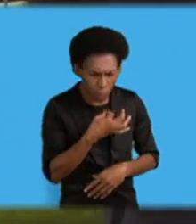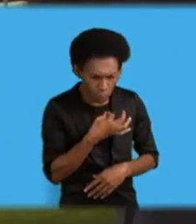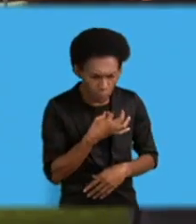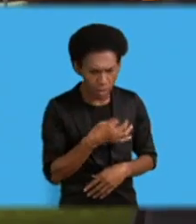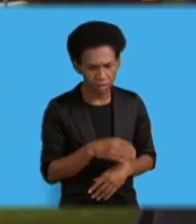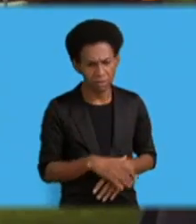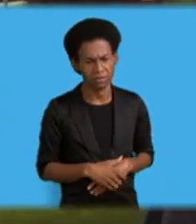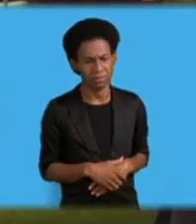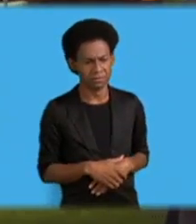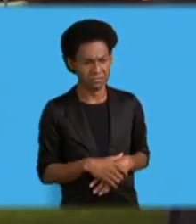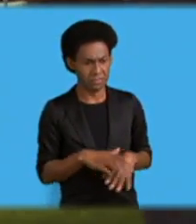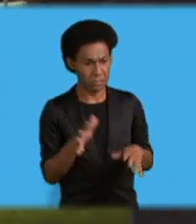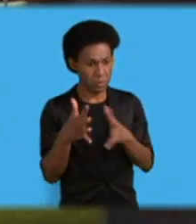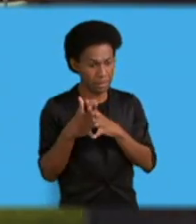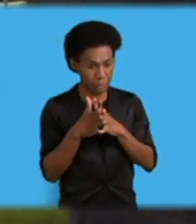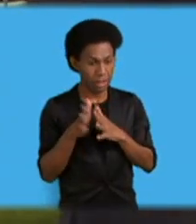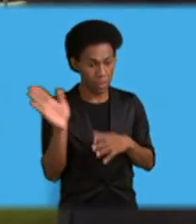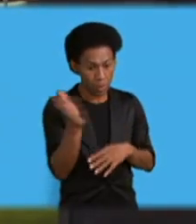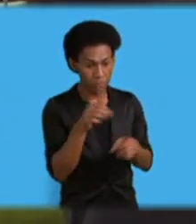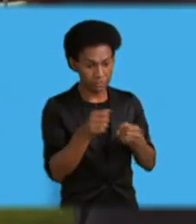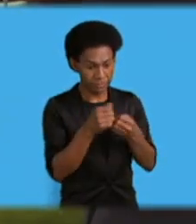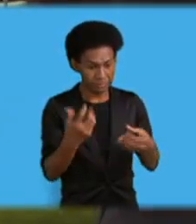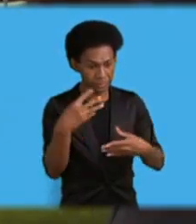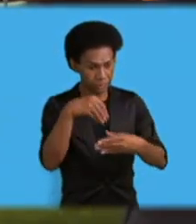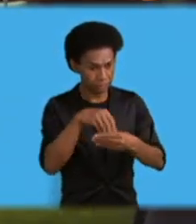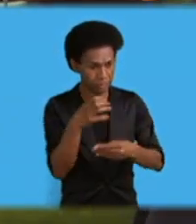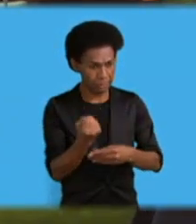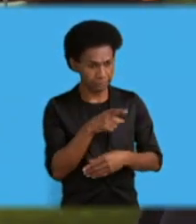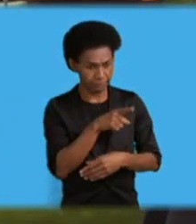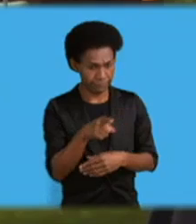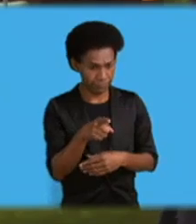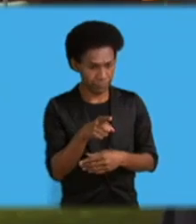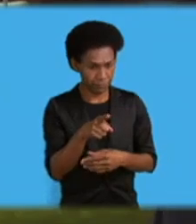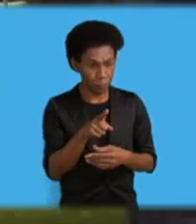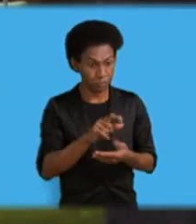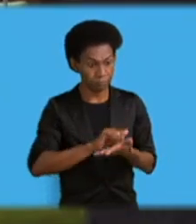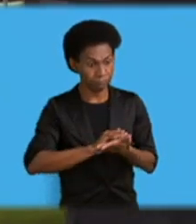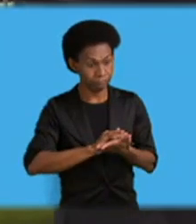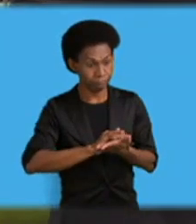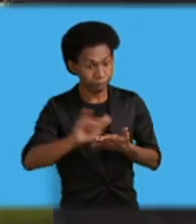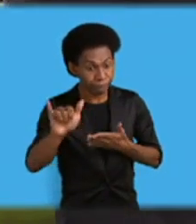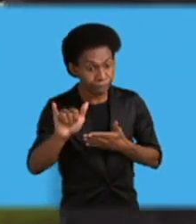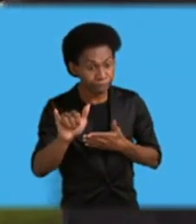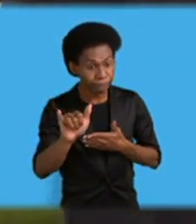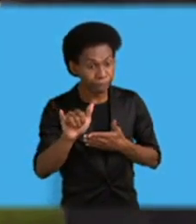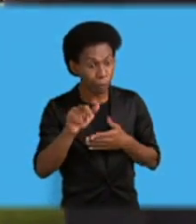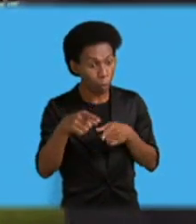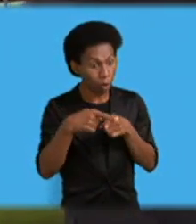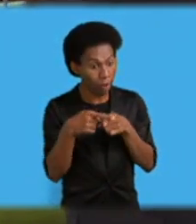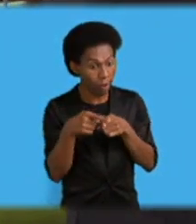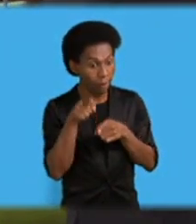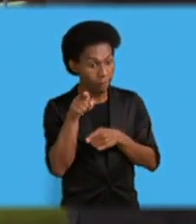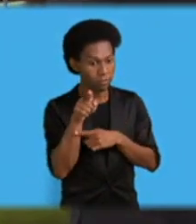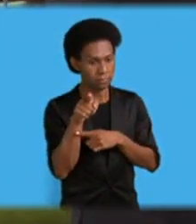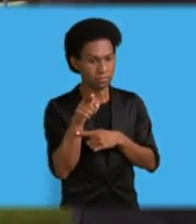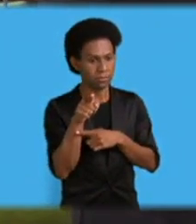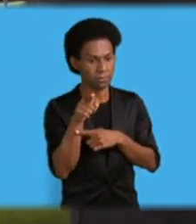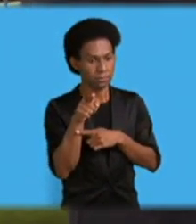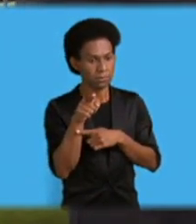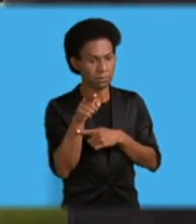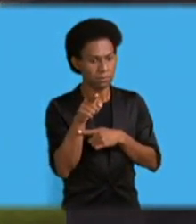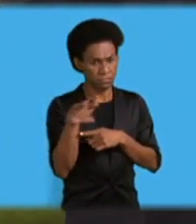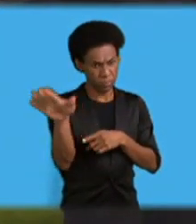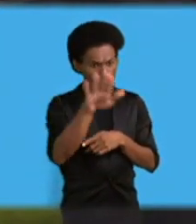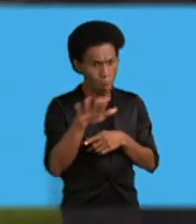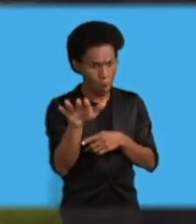get all the newspapers in USA. When you go to UK, you don't get all the newspapers. In fact, many airlines, Madam Speaker, now